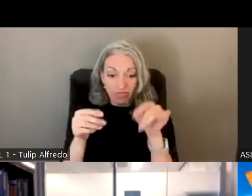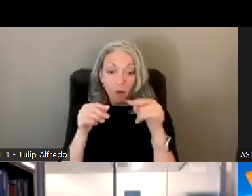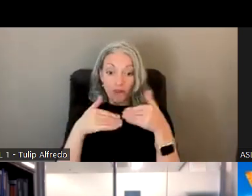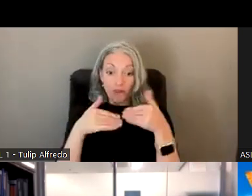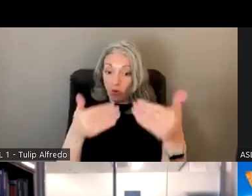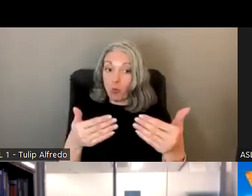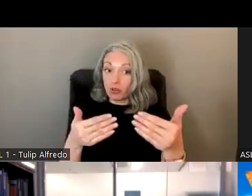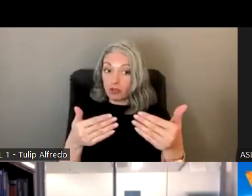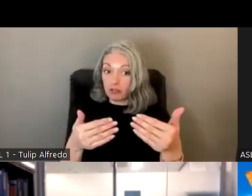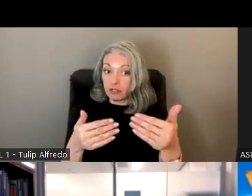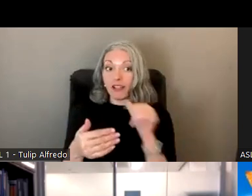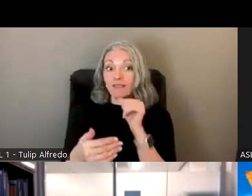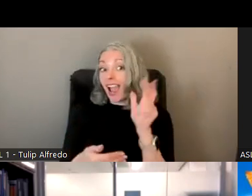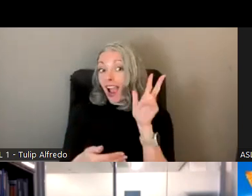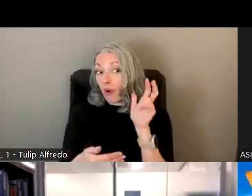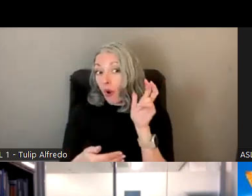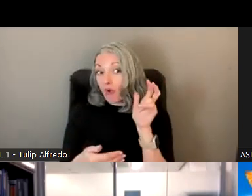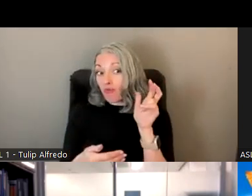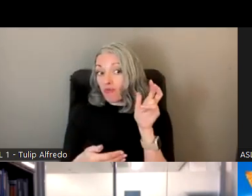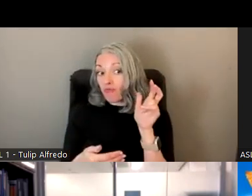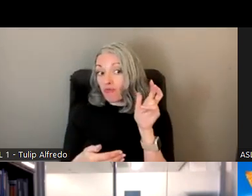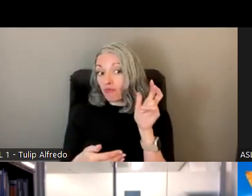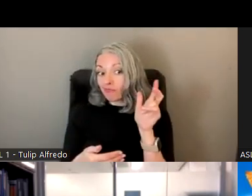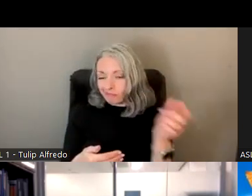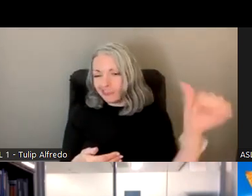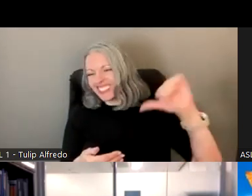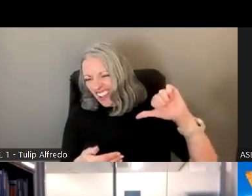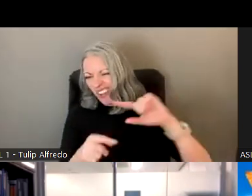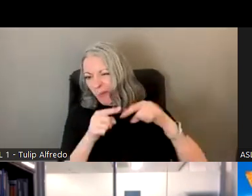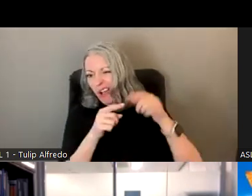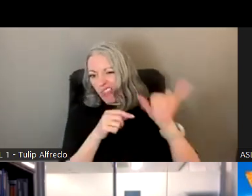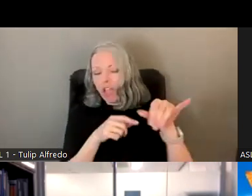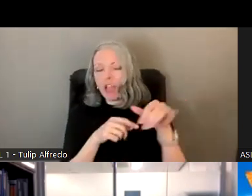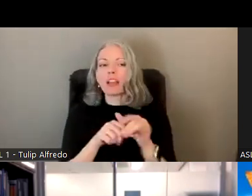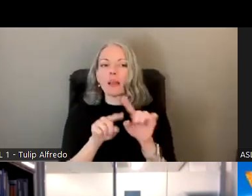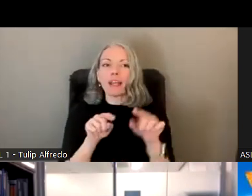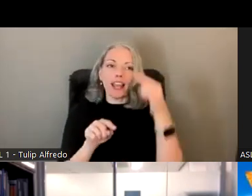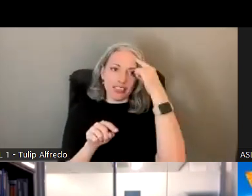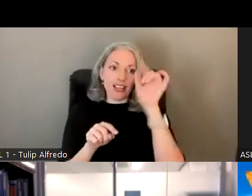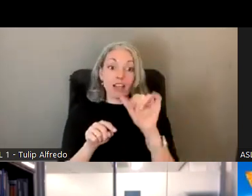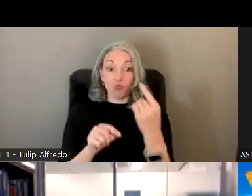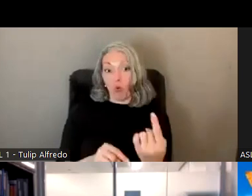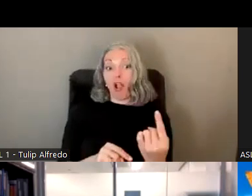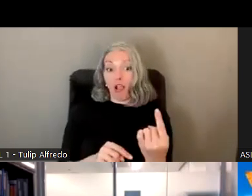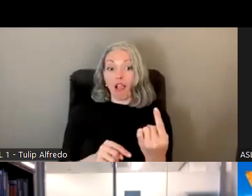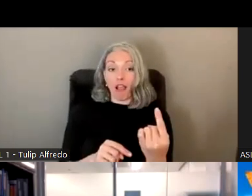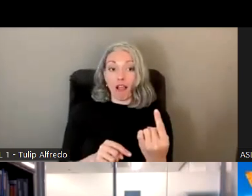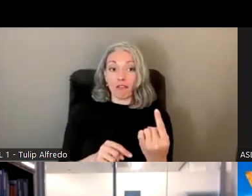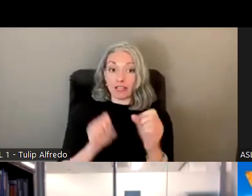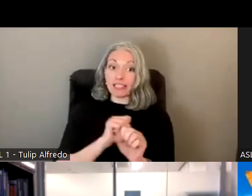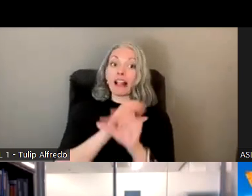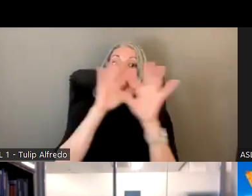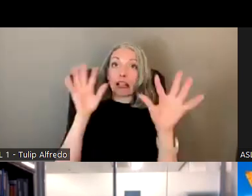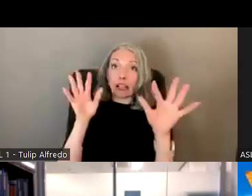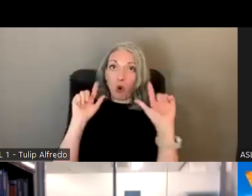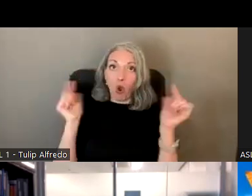haven't actually heard concerns raised about that, so I think that's one that there's pretty clear consensus